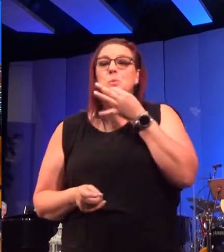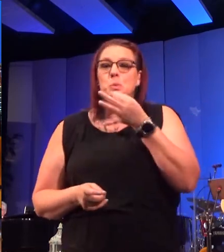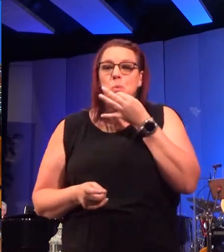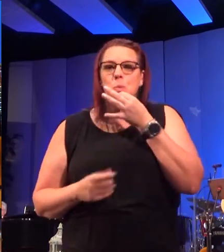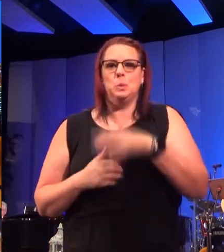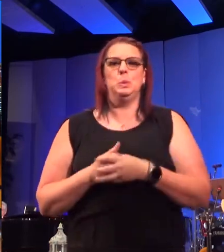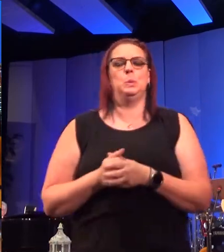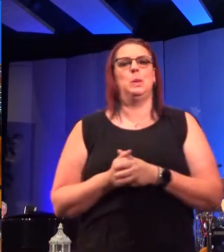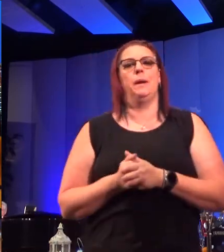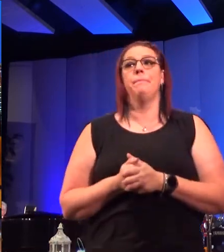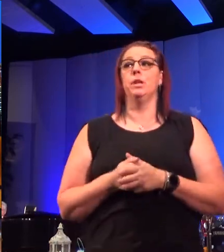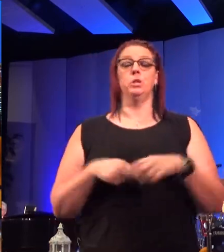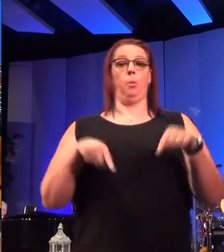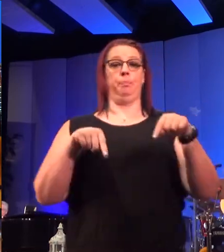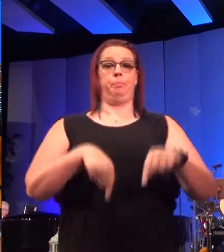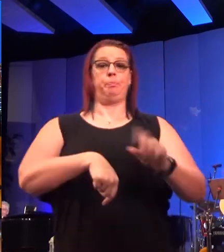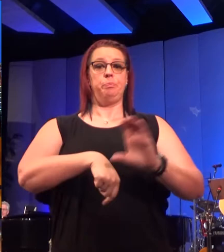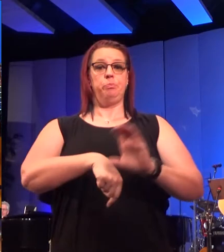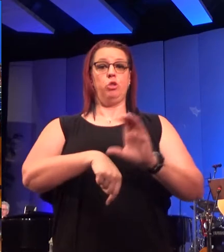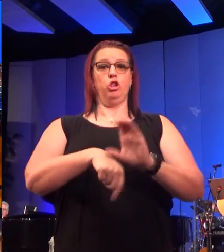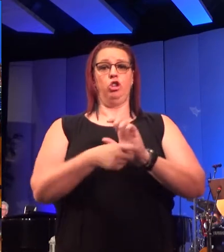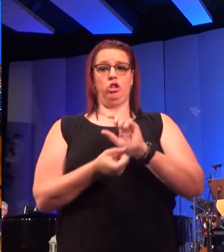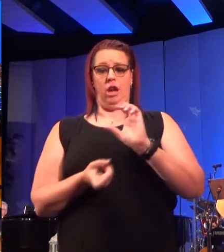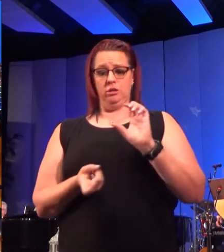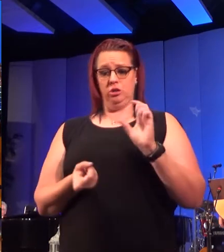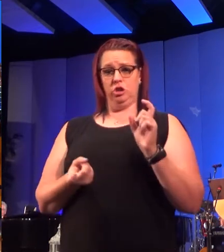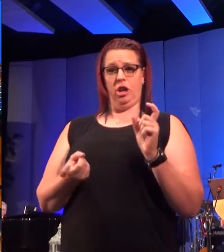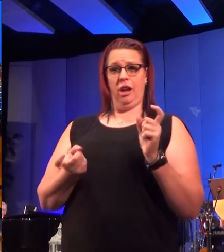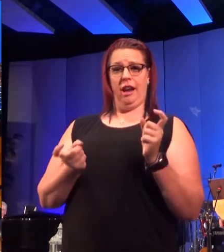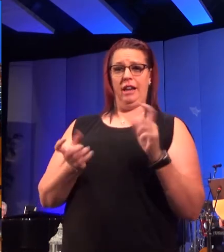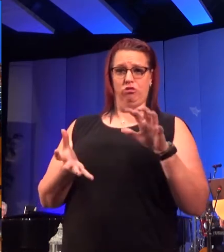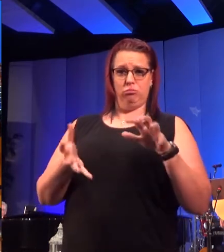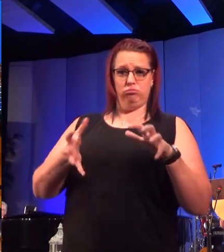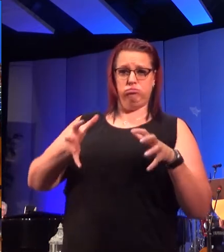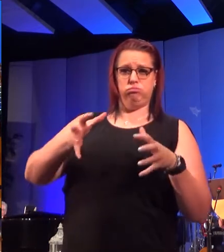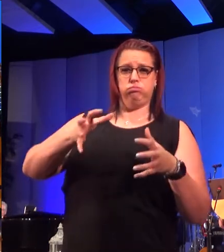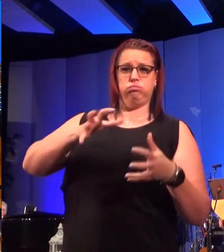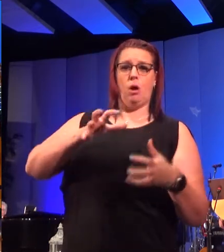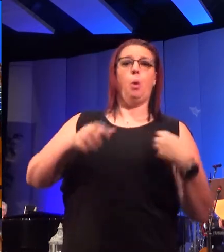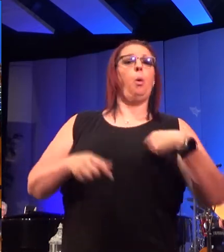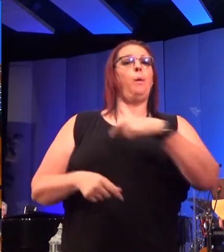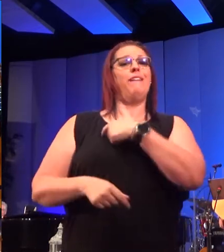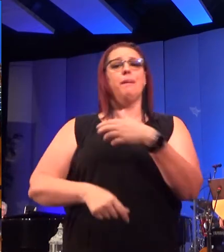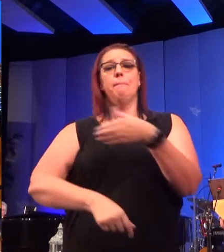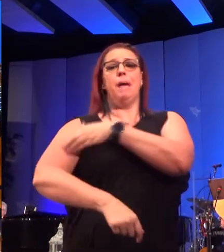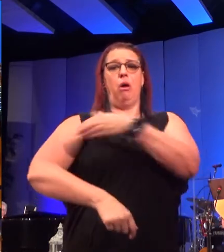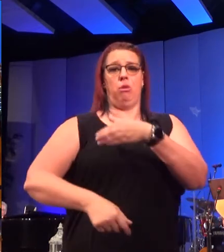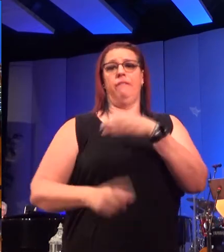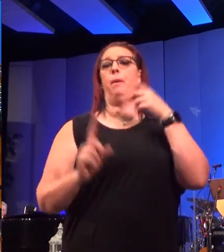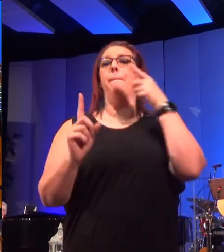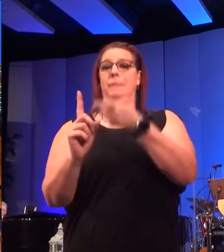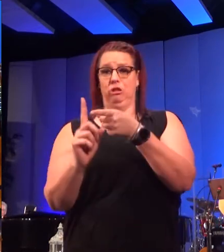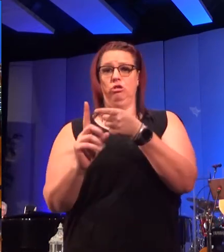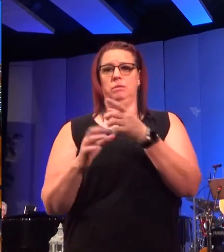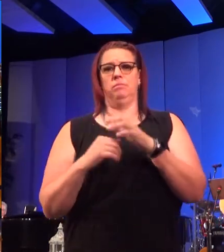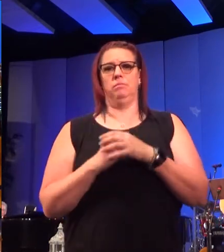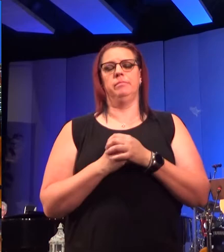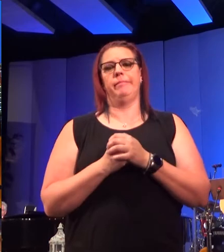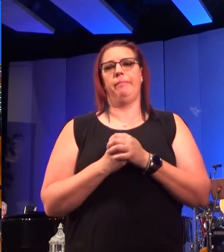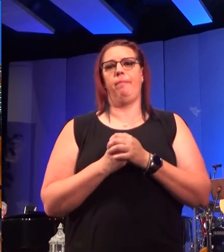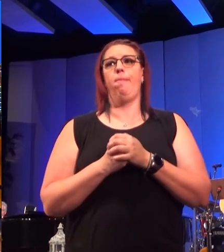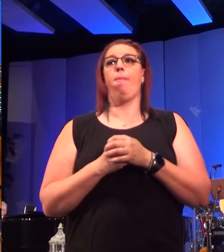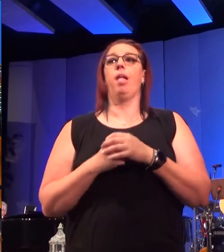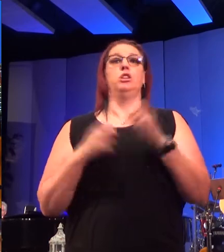So this church has evolved and grown because we've had a powerful mission, and we still have it at the heart and center of our church.